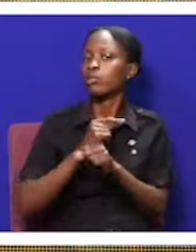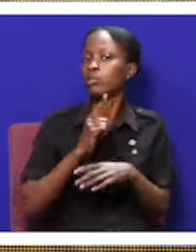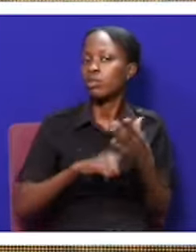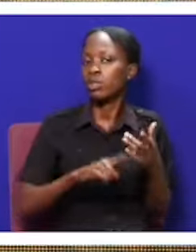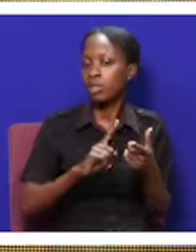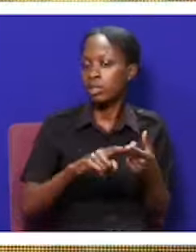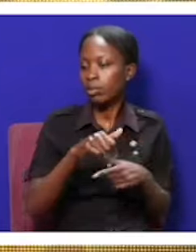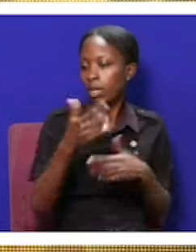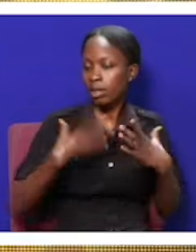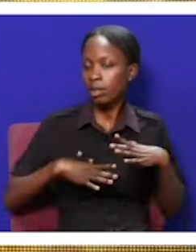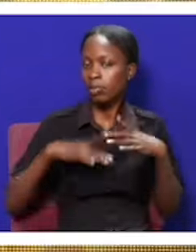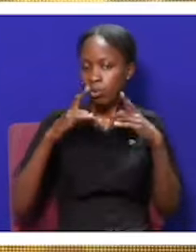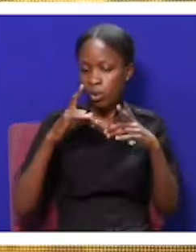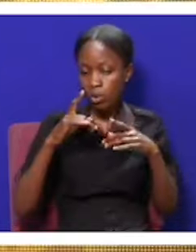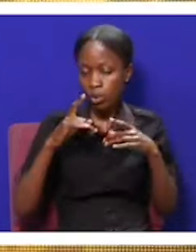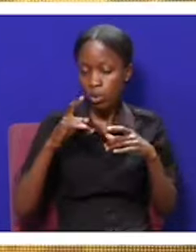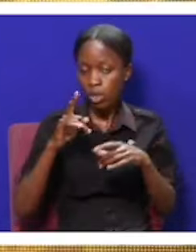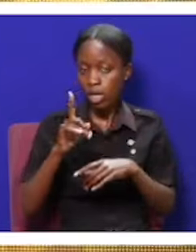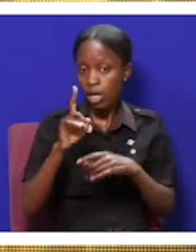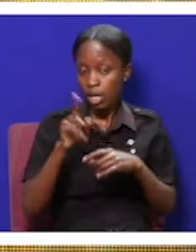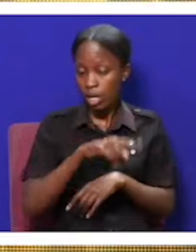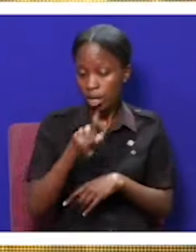do? So,